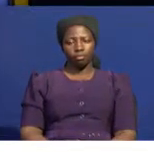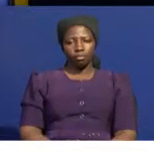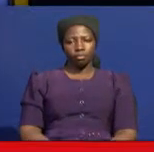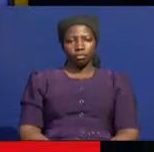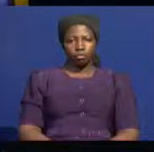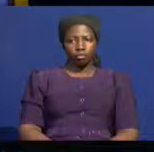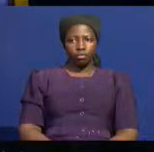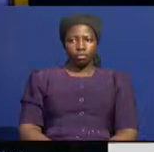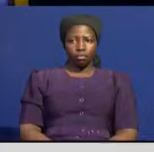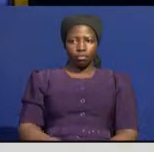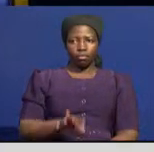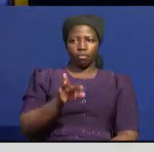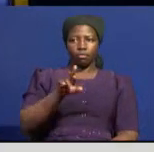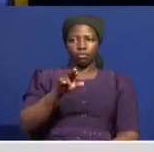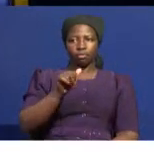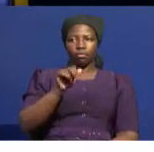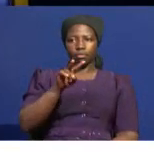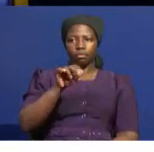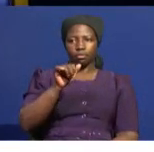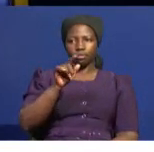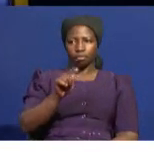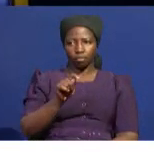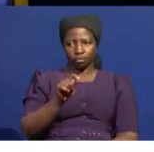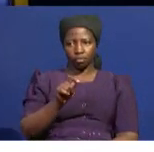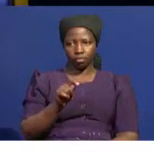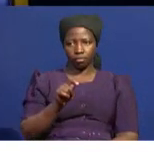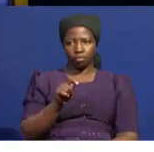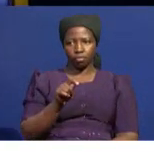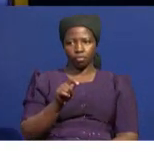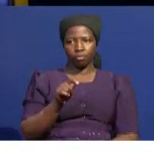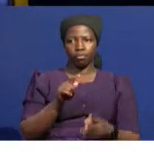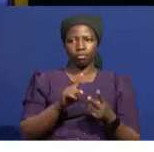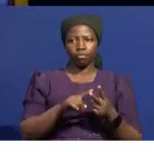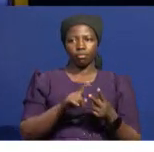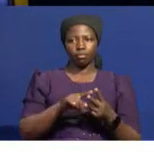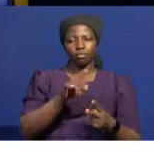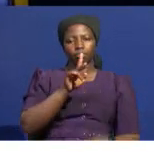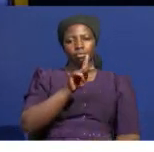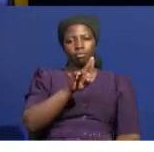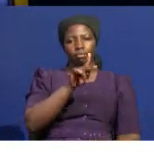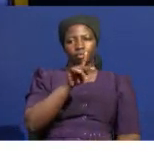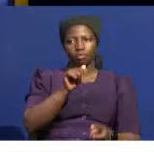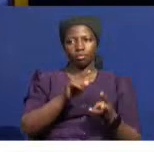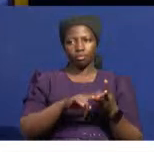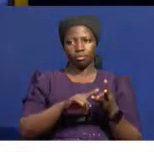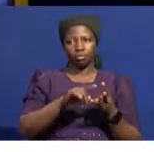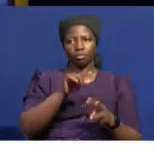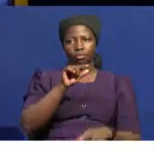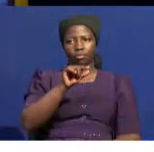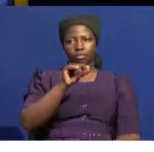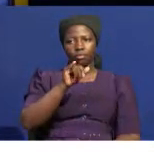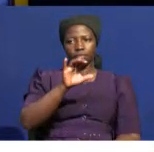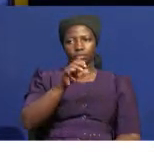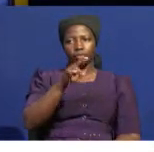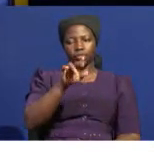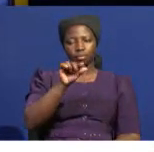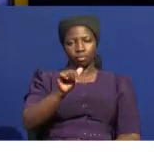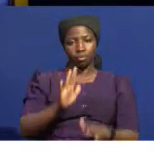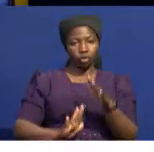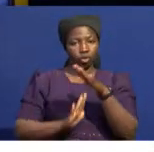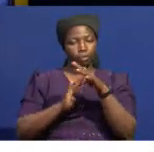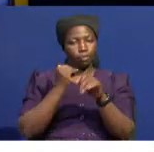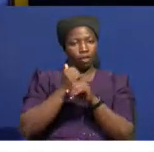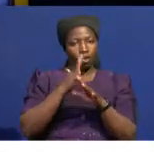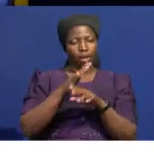Rishit Ravat, Kuka Riziki and Gishuga Wanjiro were among the top performers on day one of the Kenya